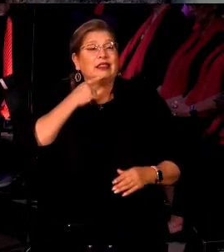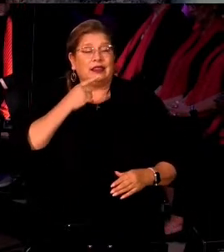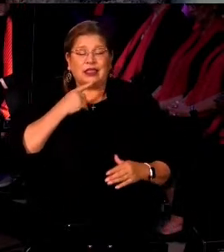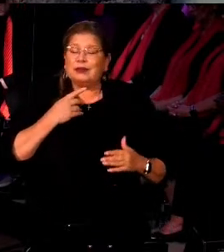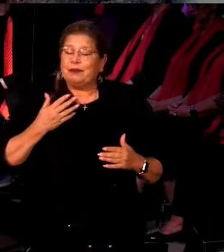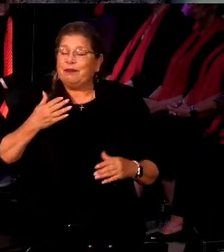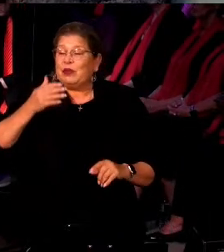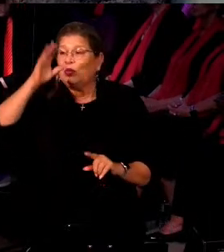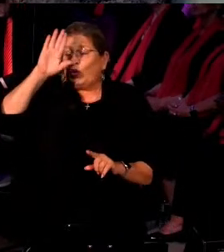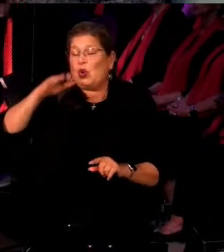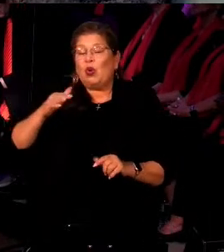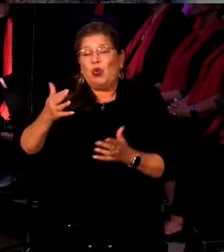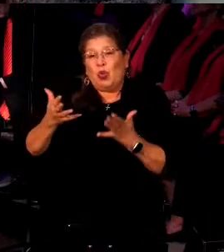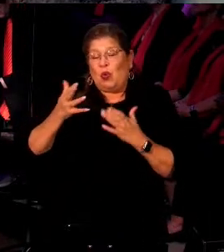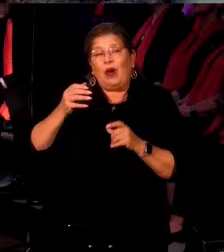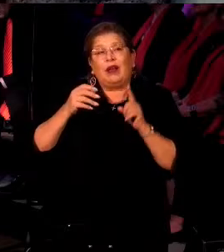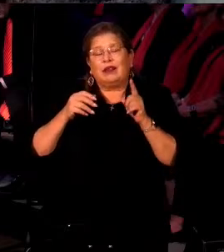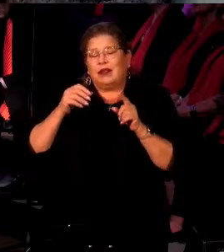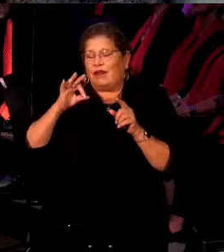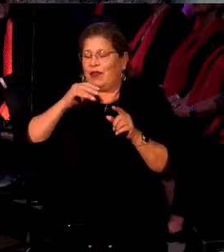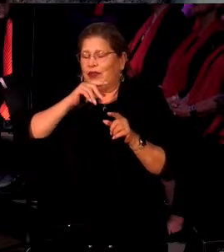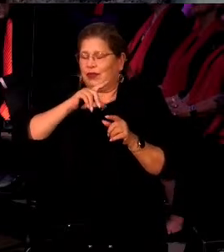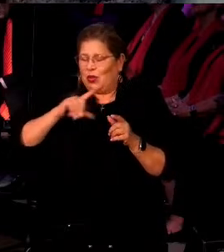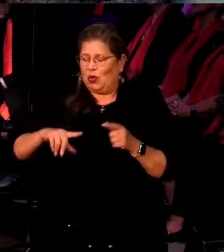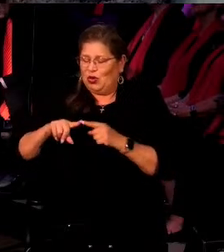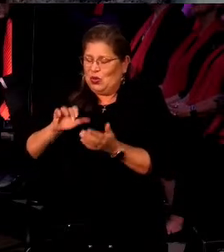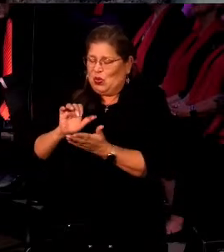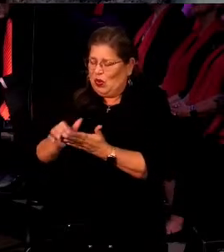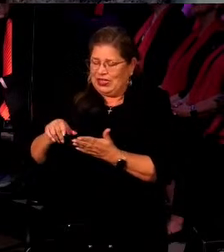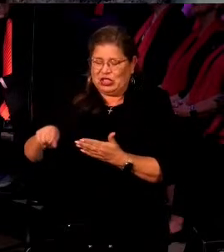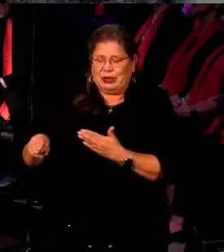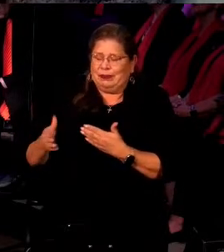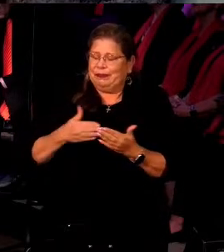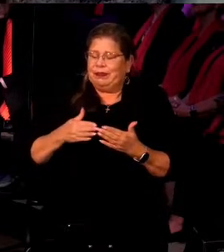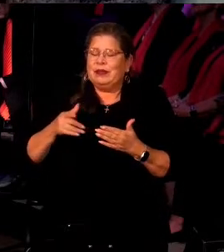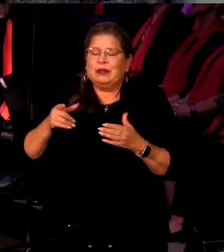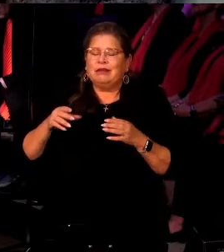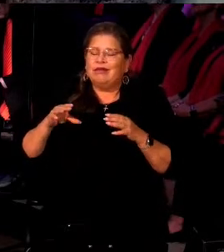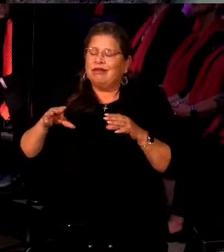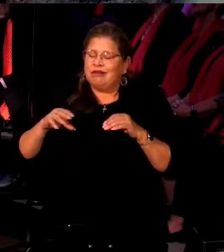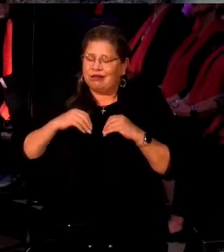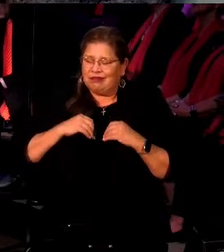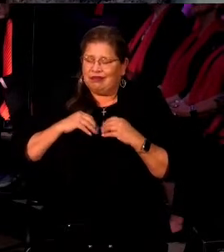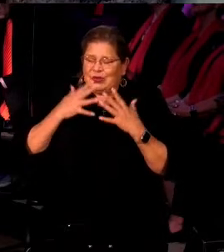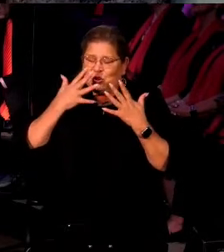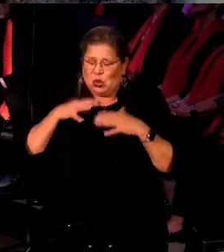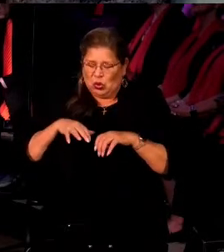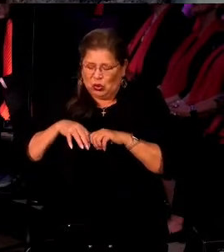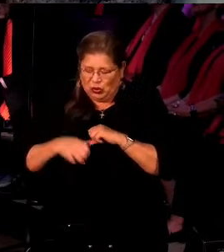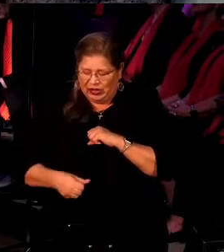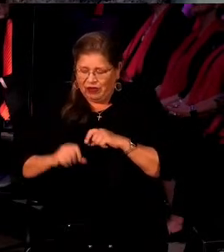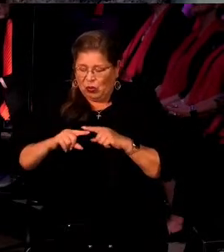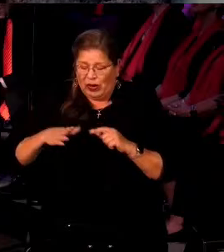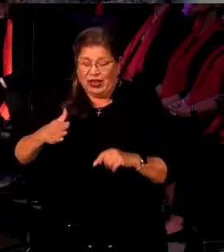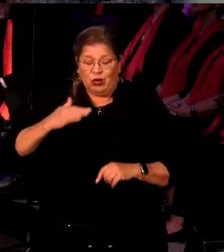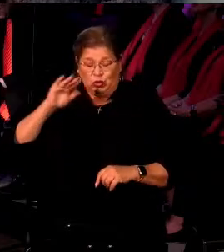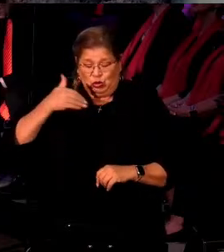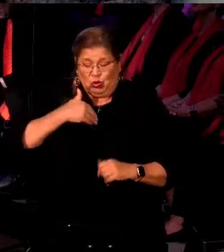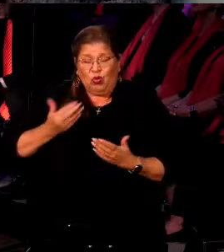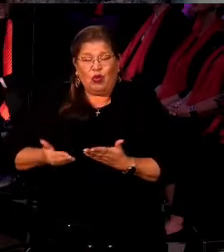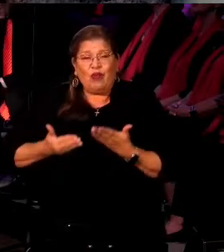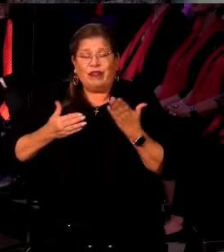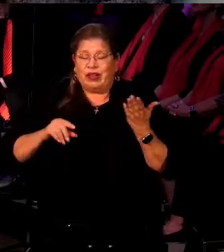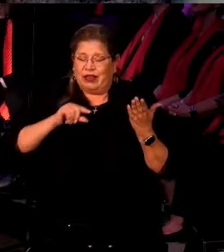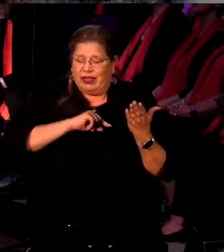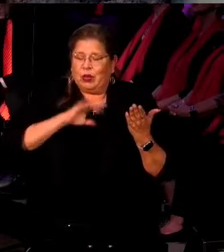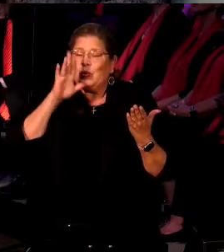it was the will of the Lord to crush him. He put him to grief. When his soul makes an offering for guilt, he shall